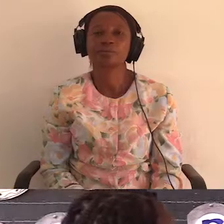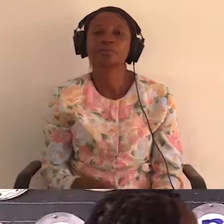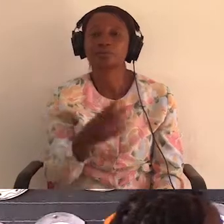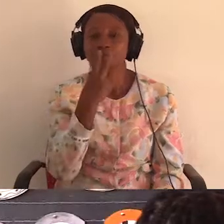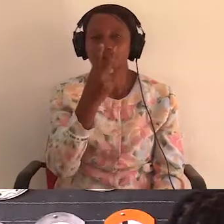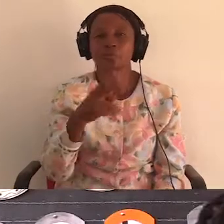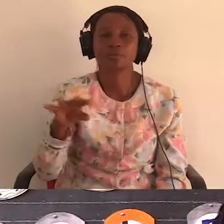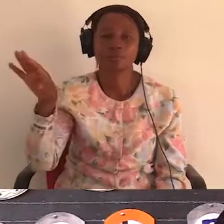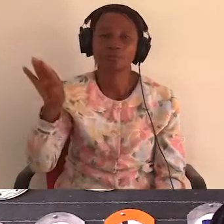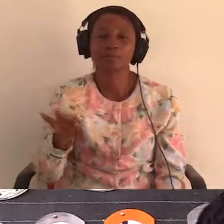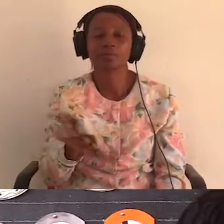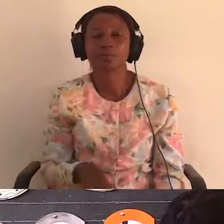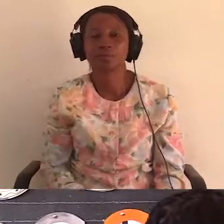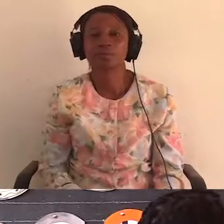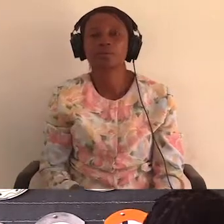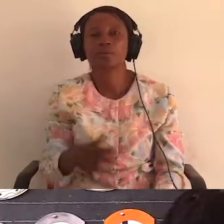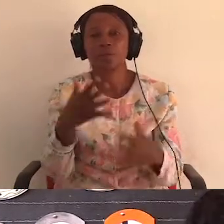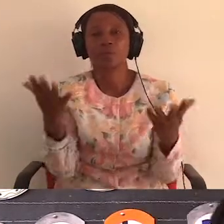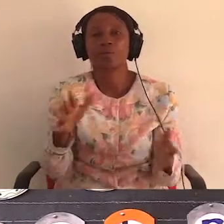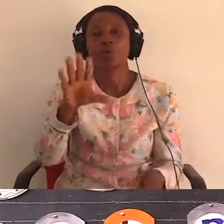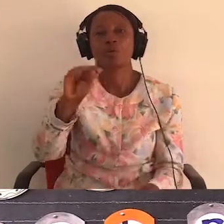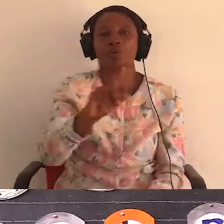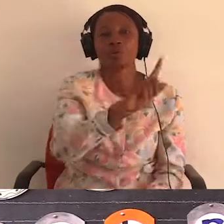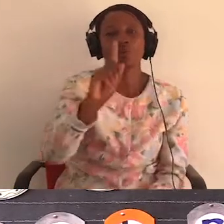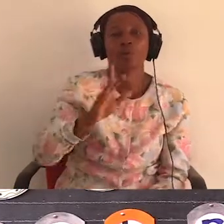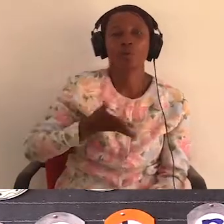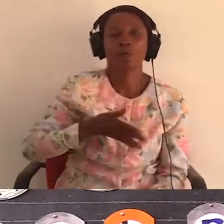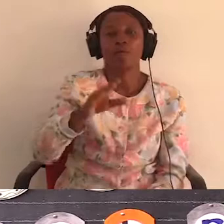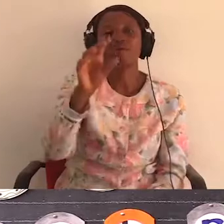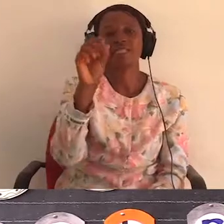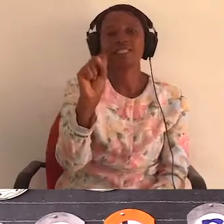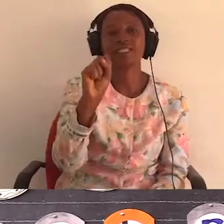Let's look at the board. Where do we have S?